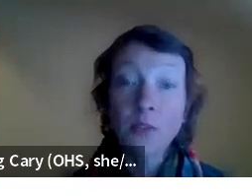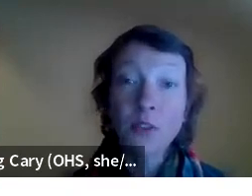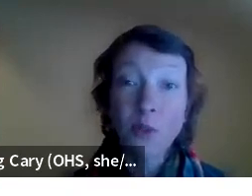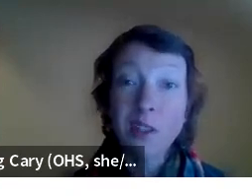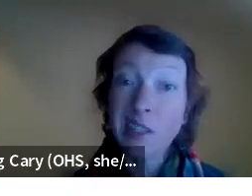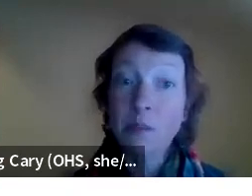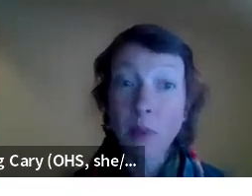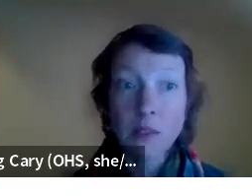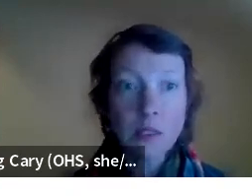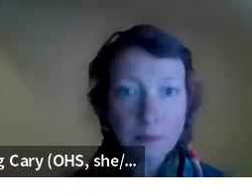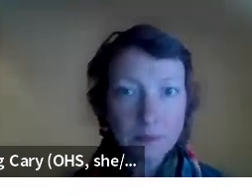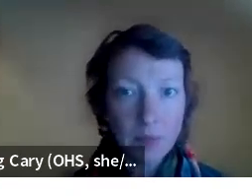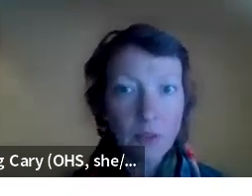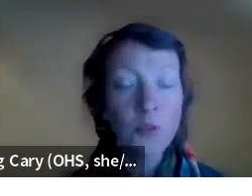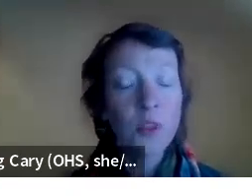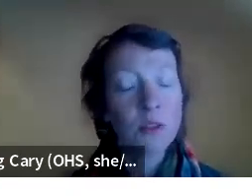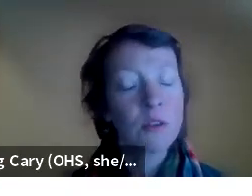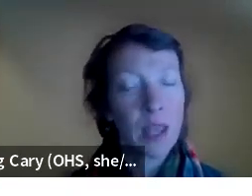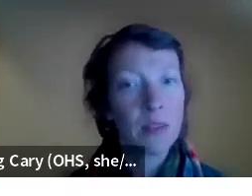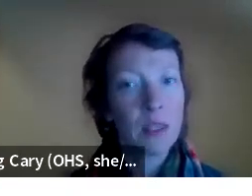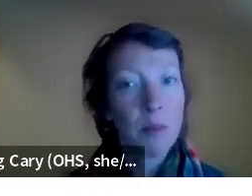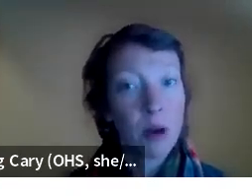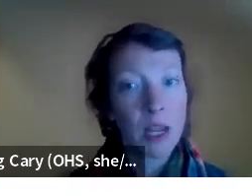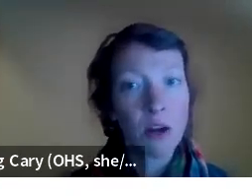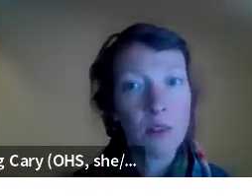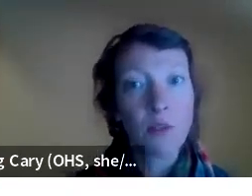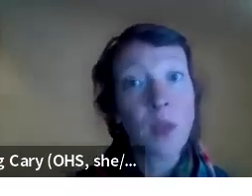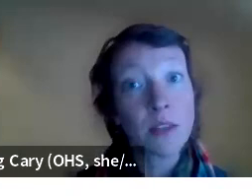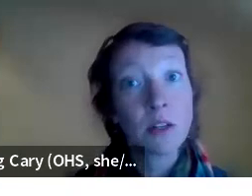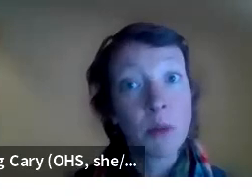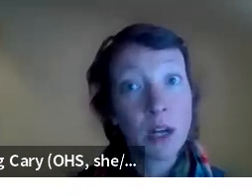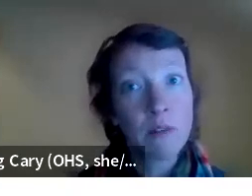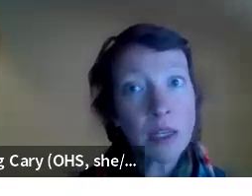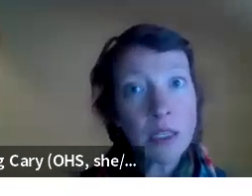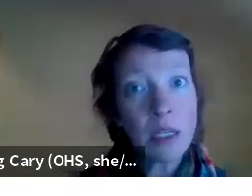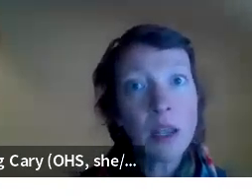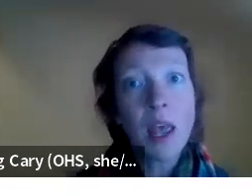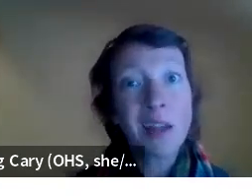wanes after 4 to 6 months for those who've had the mRNA or the Pfizer